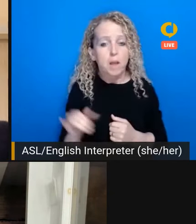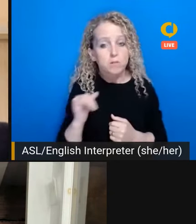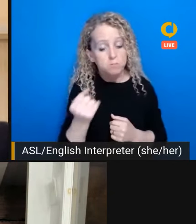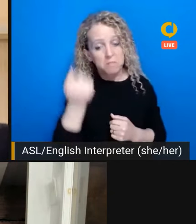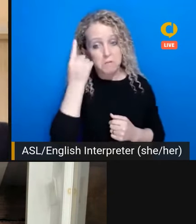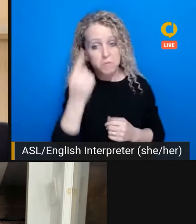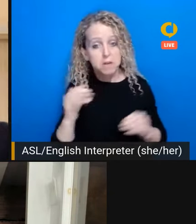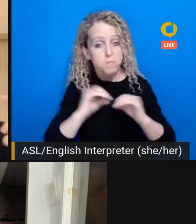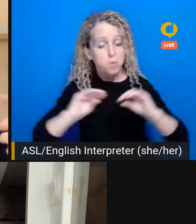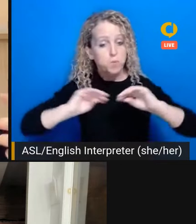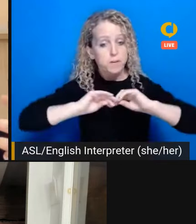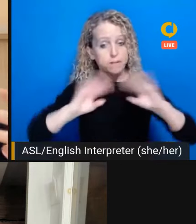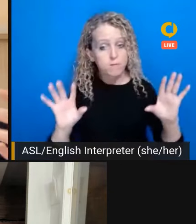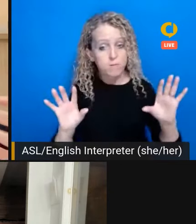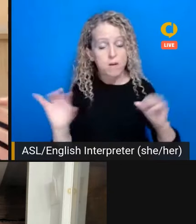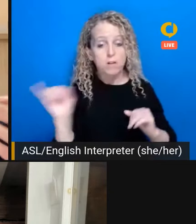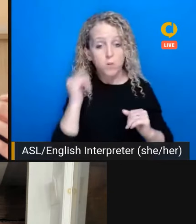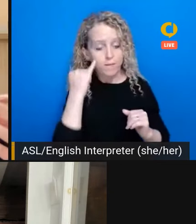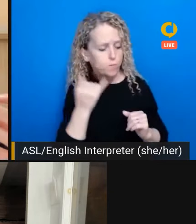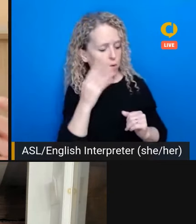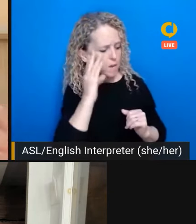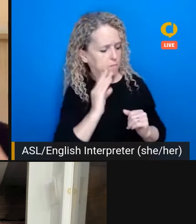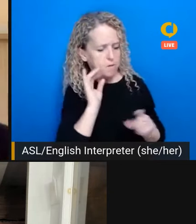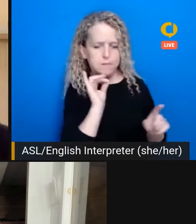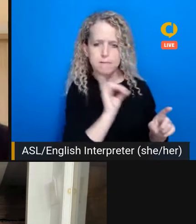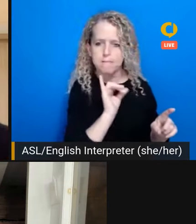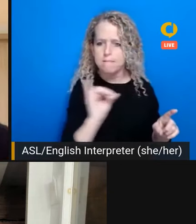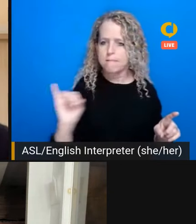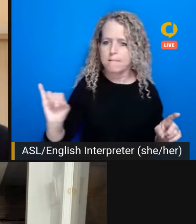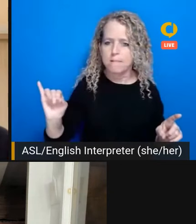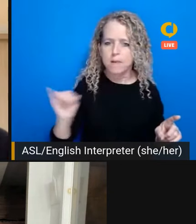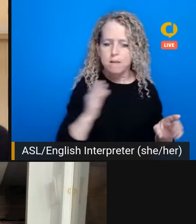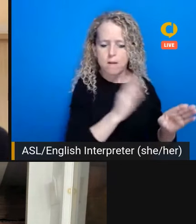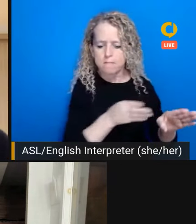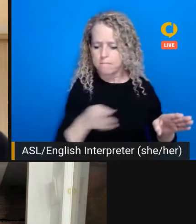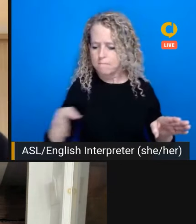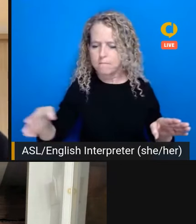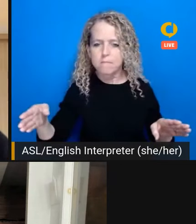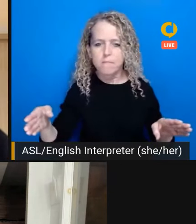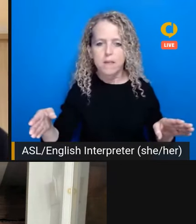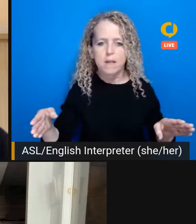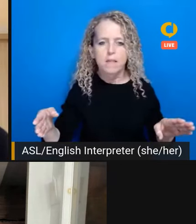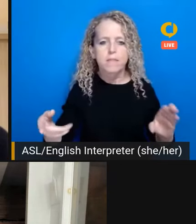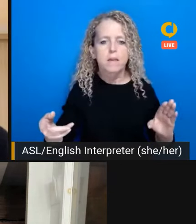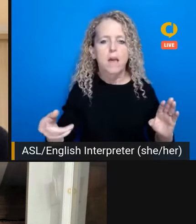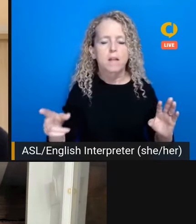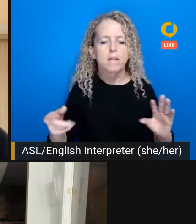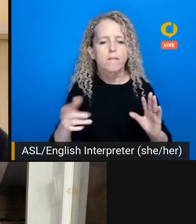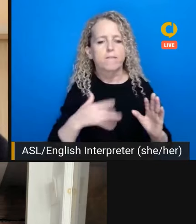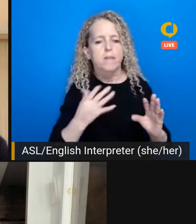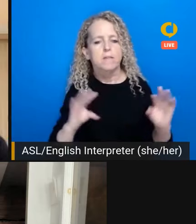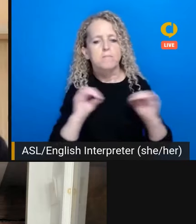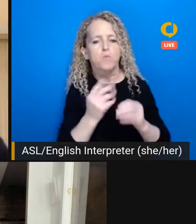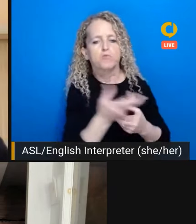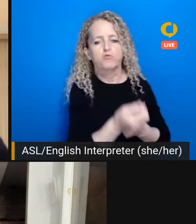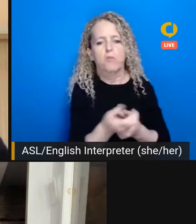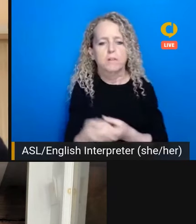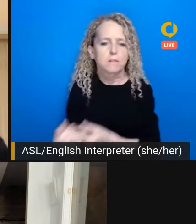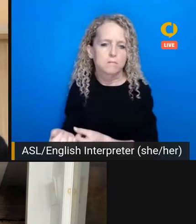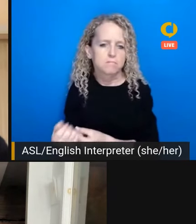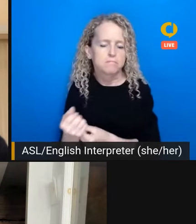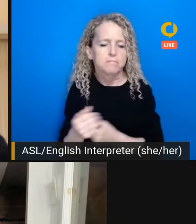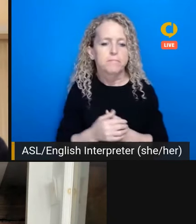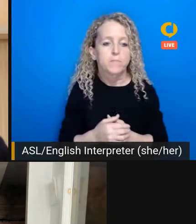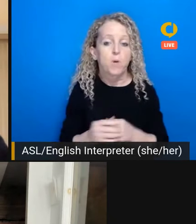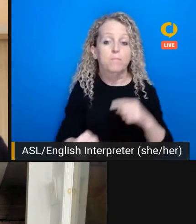by experiencing with them, move it along the way of trust. So going back to the original